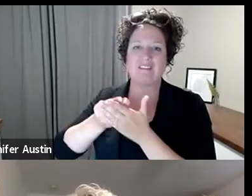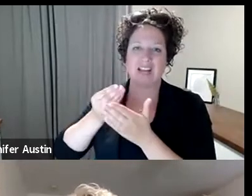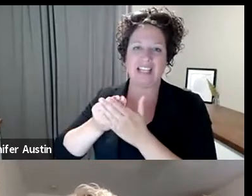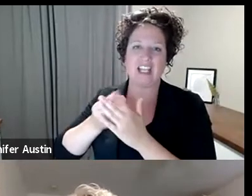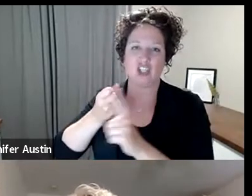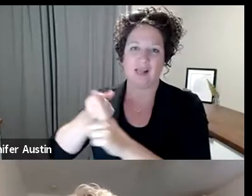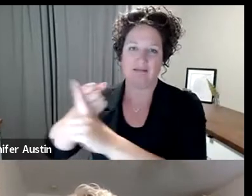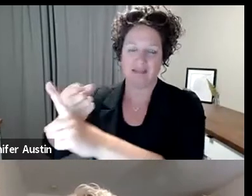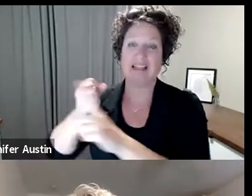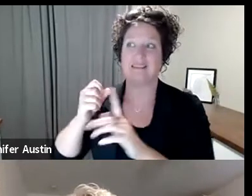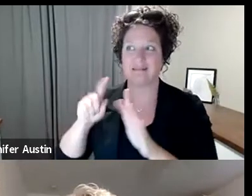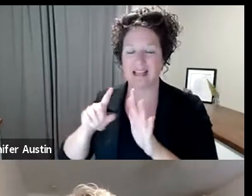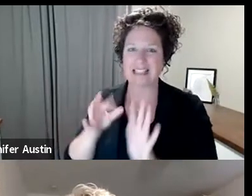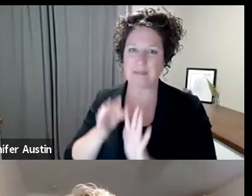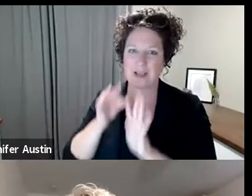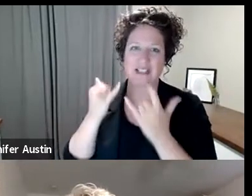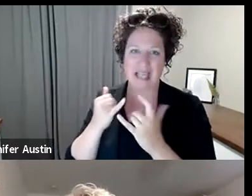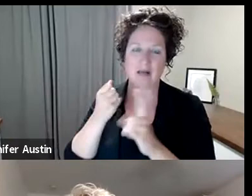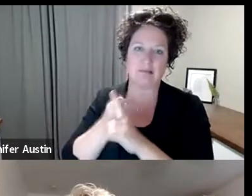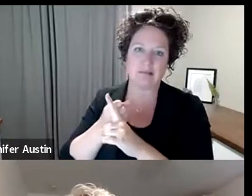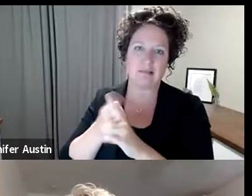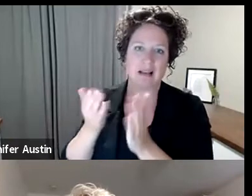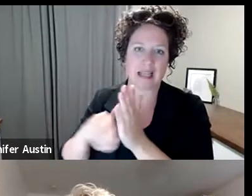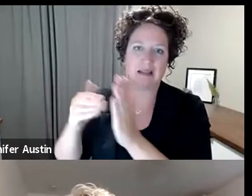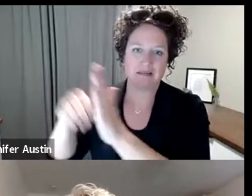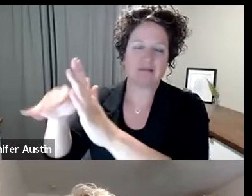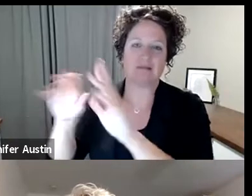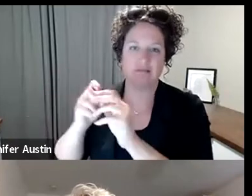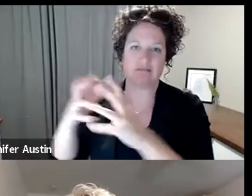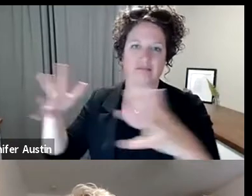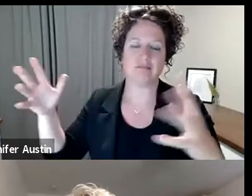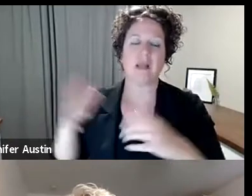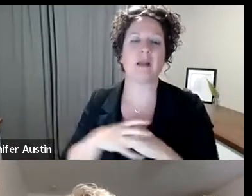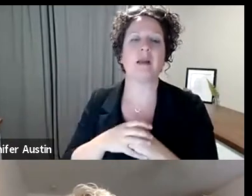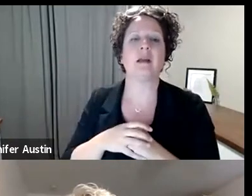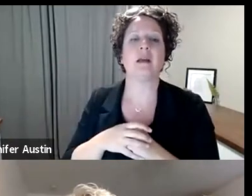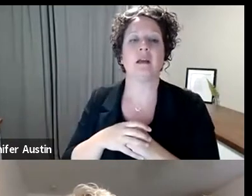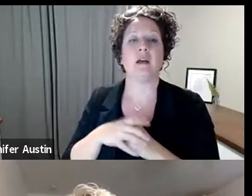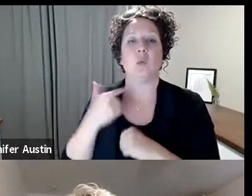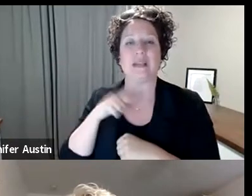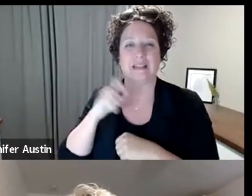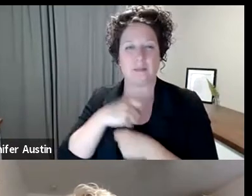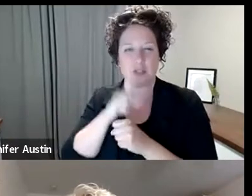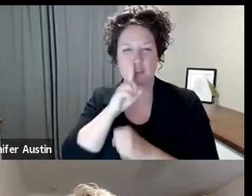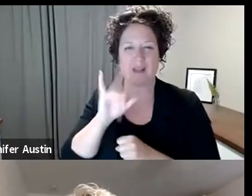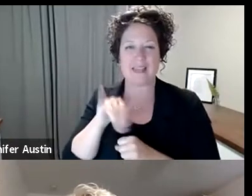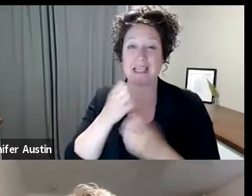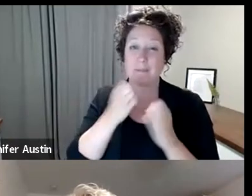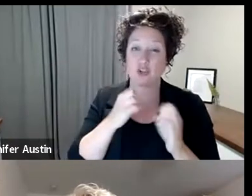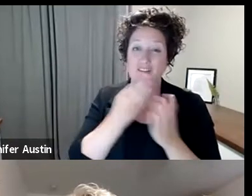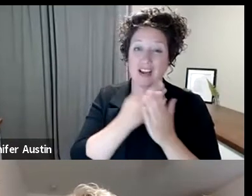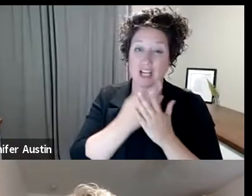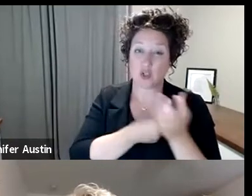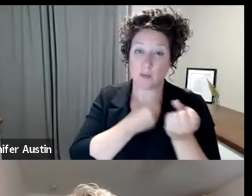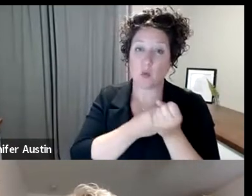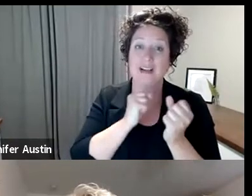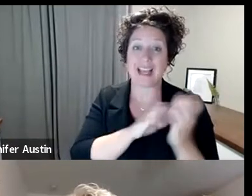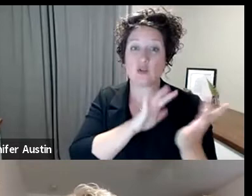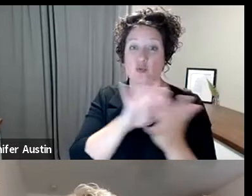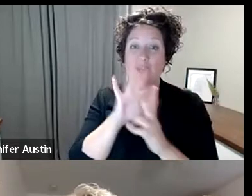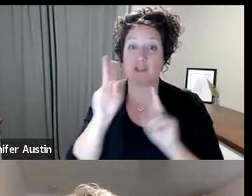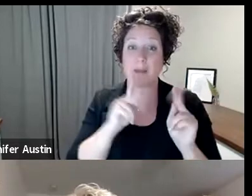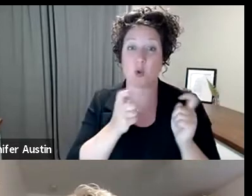renewed outbreaks pose threat to recovery. By making sure that emergency financial support could reach people